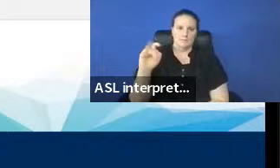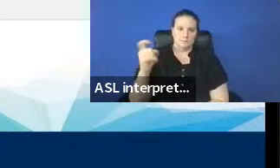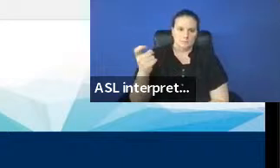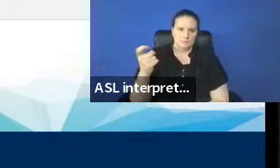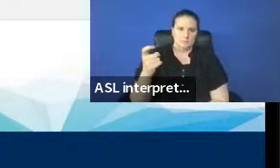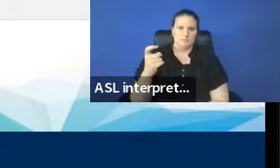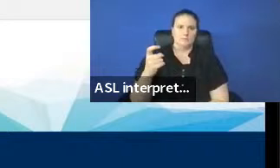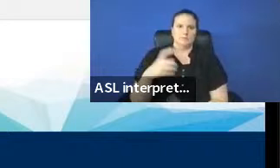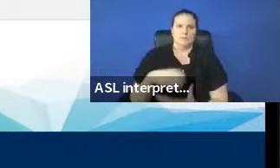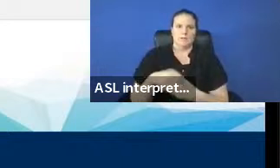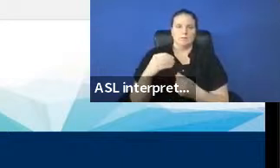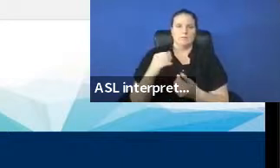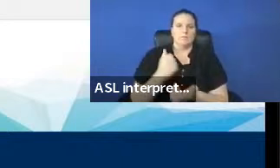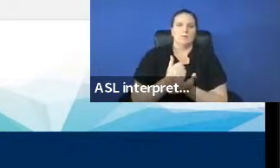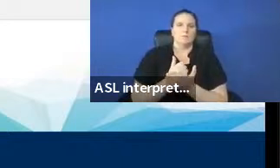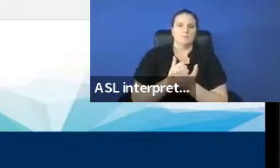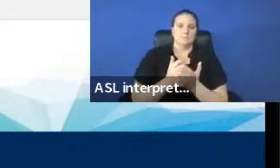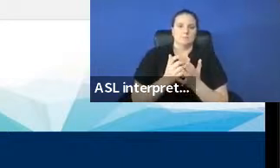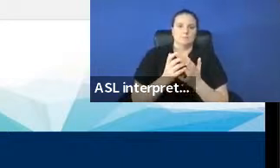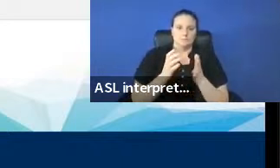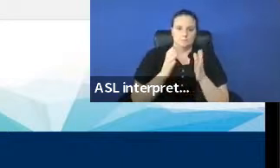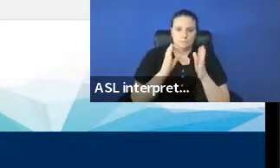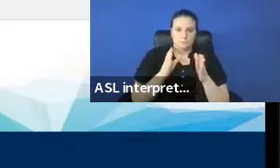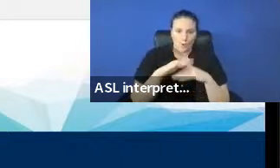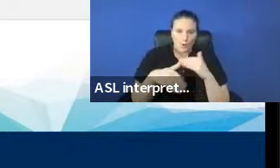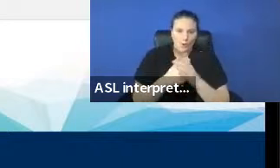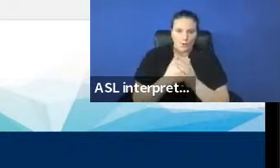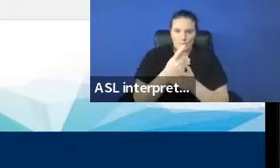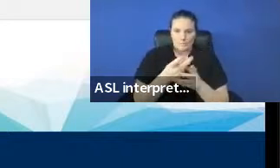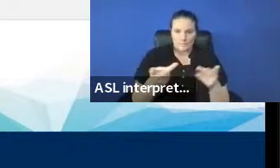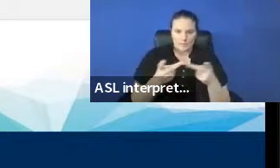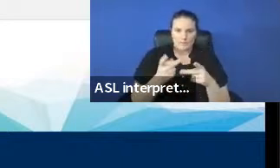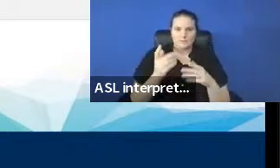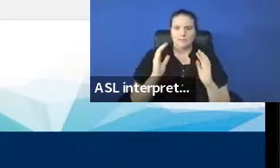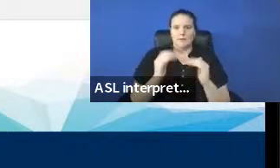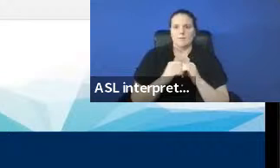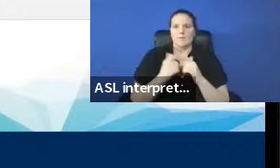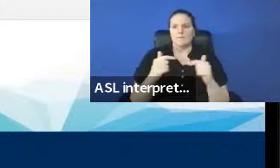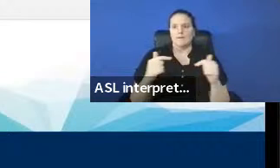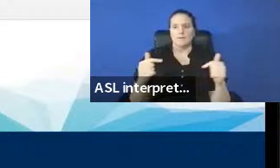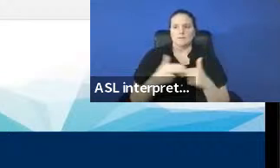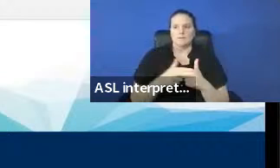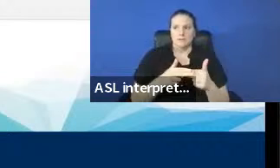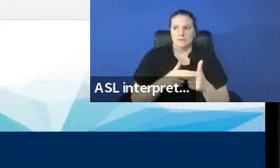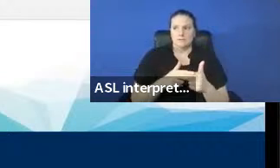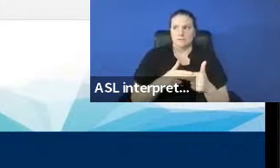help keep track all in one place versus the various slides